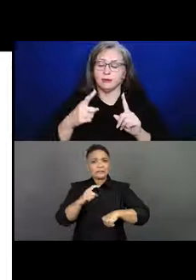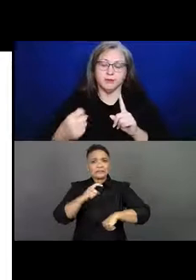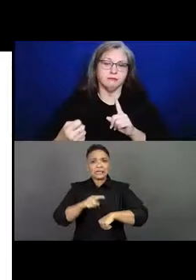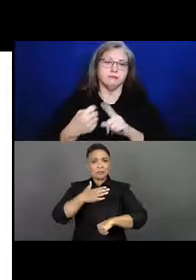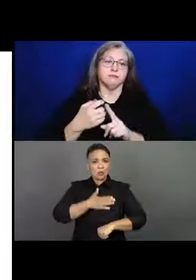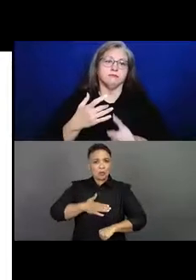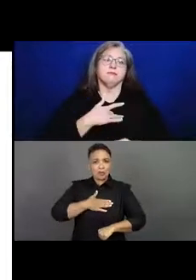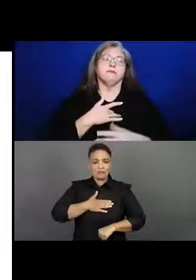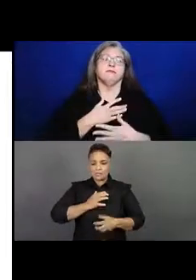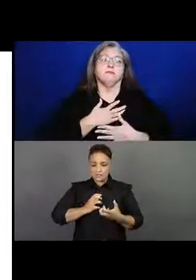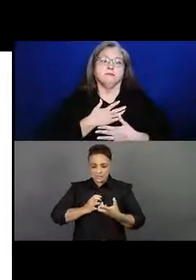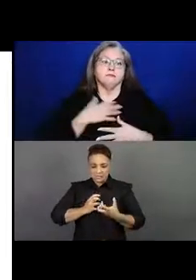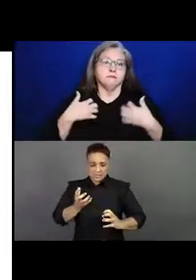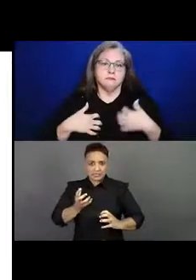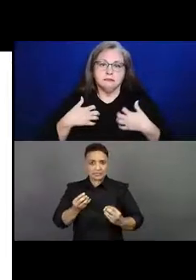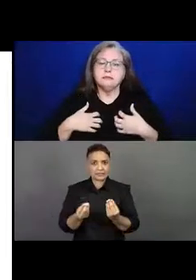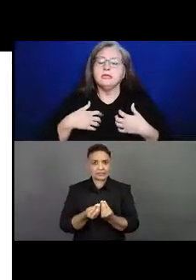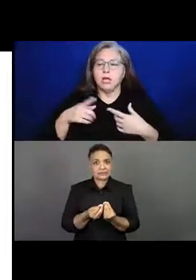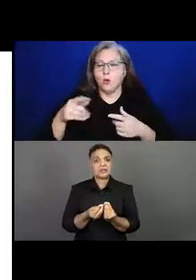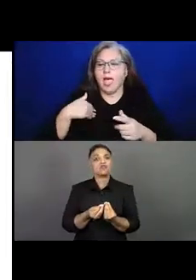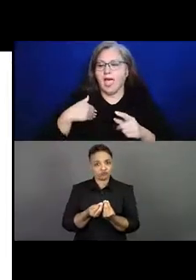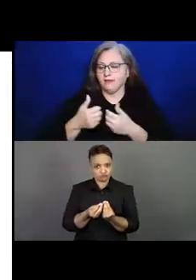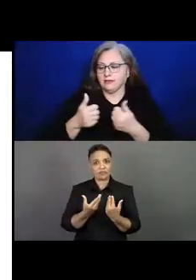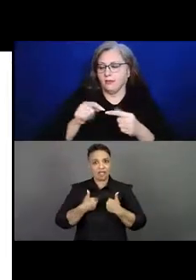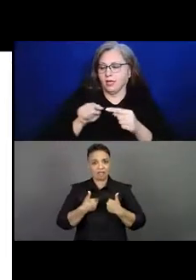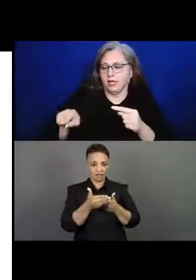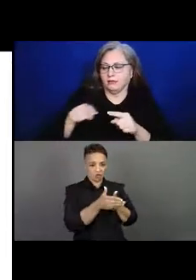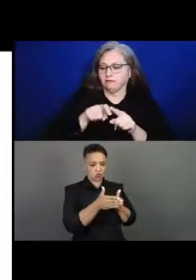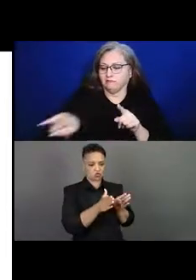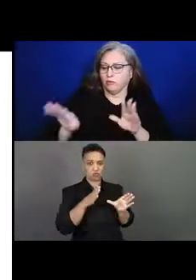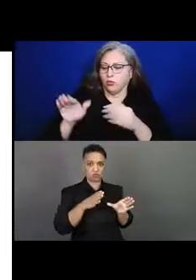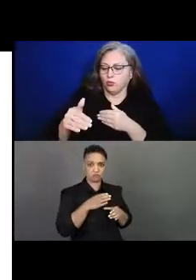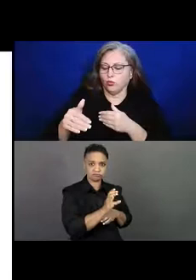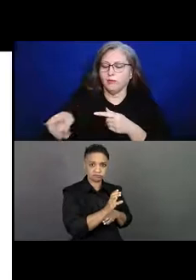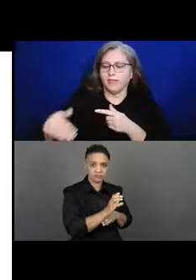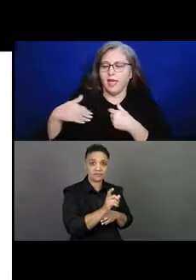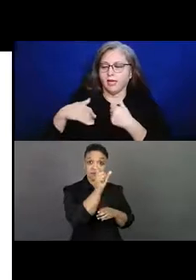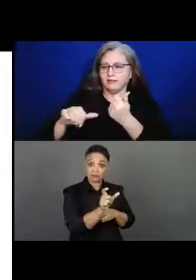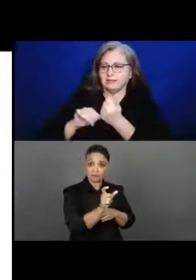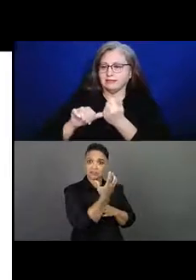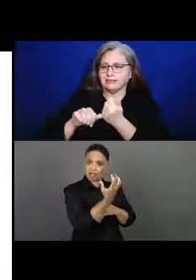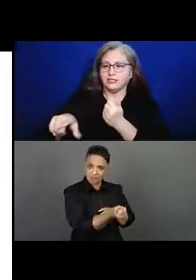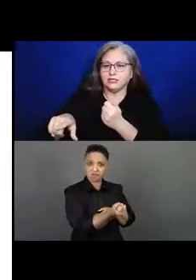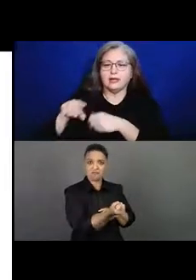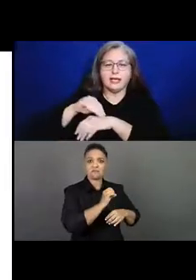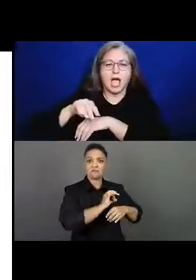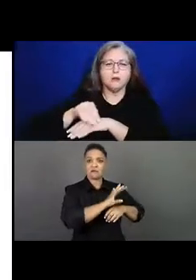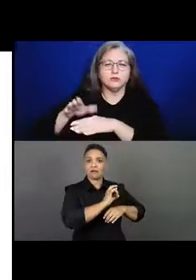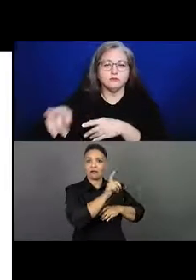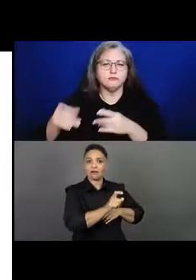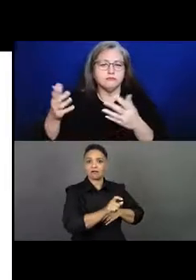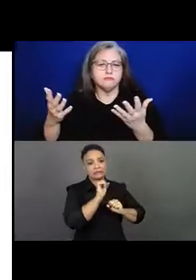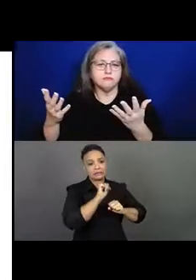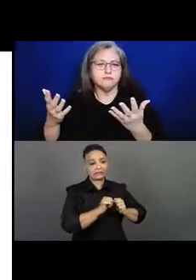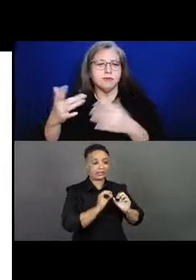we would have a breakout room, and we also have an assistant counselor who you